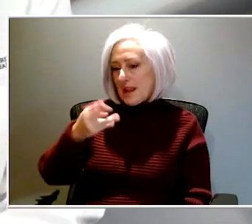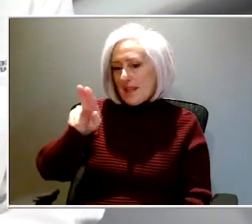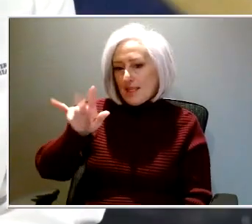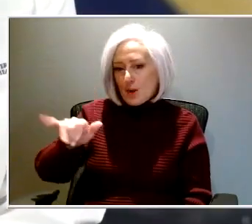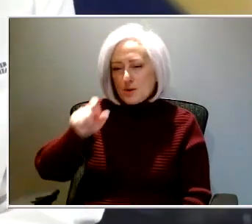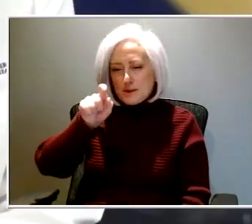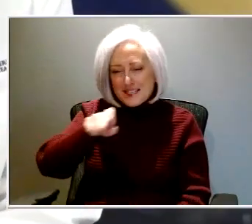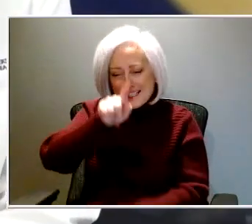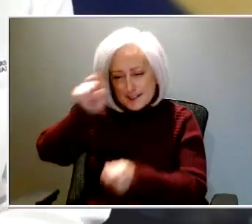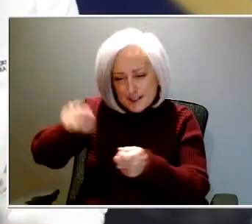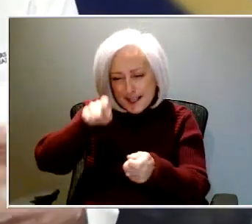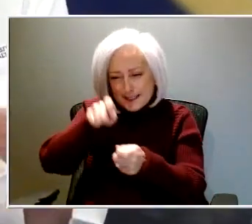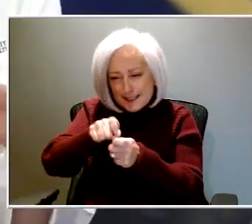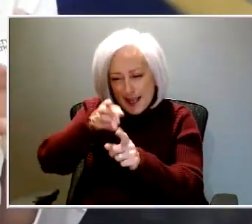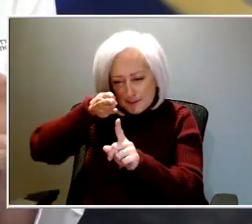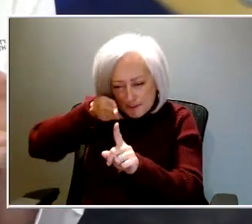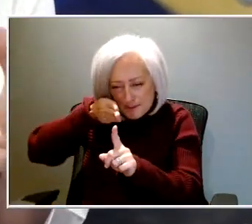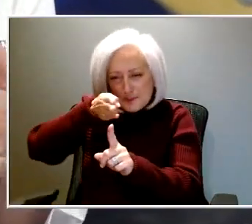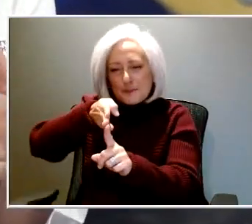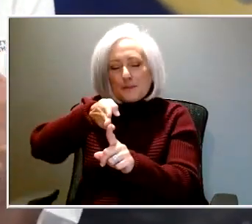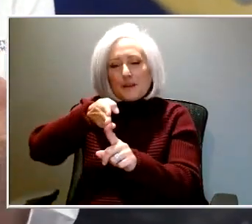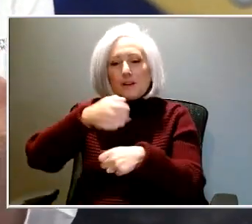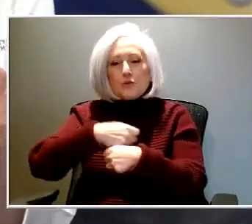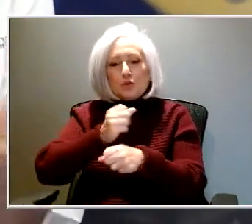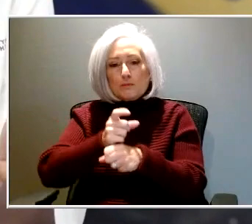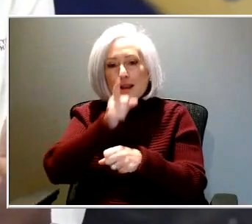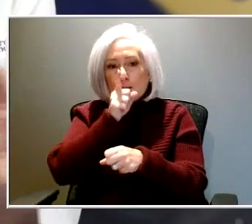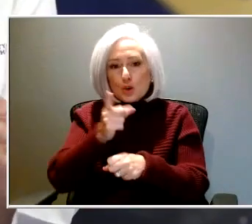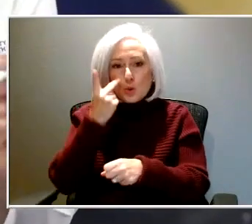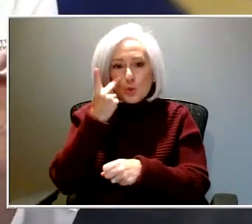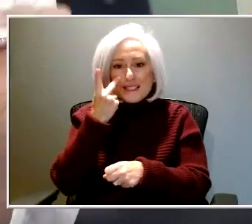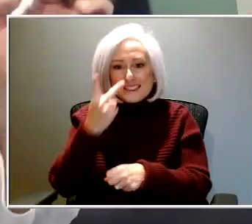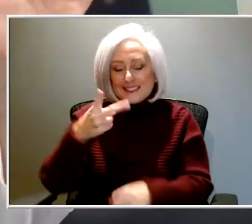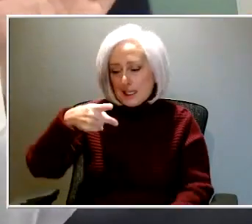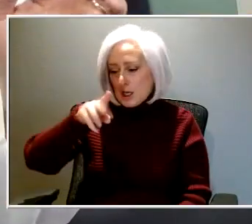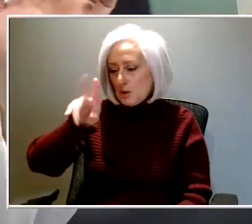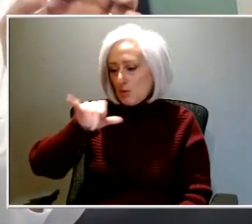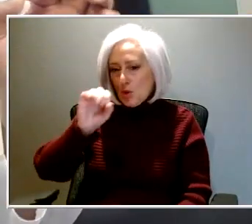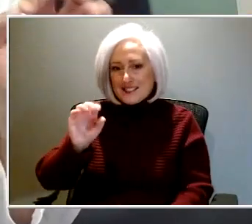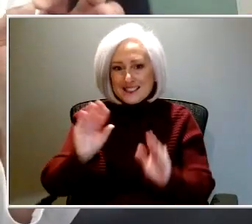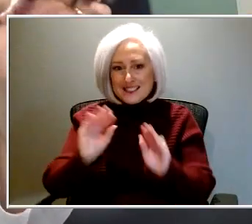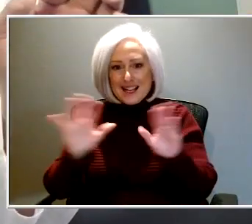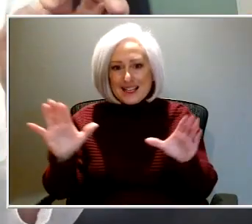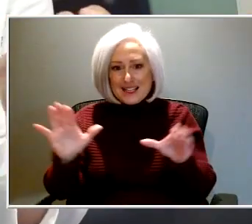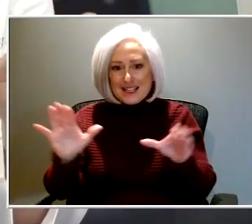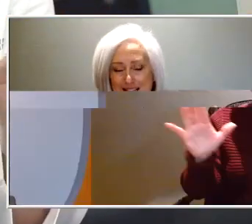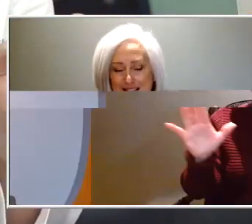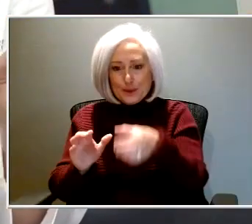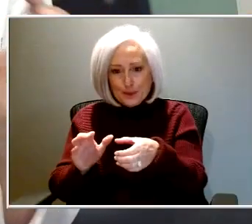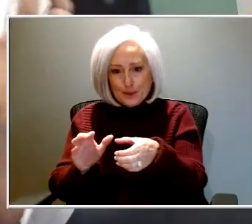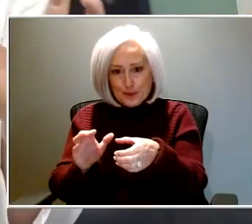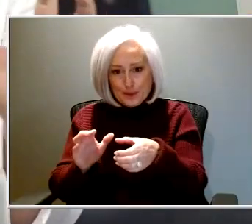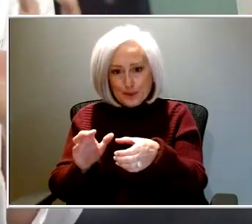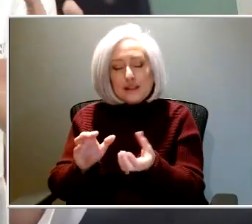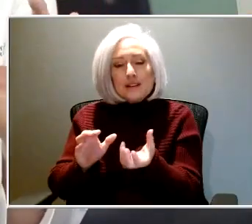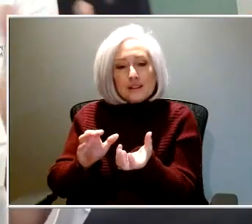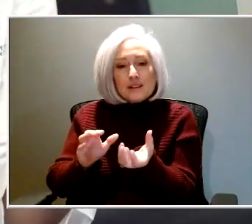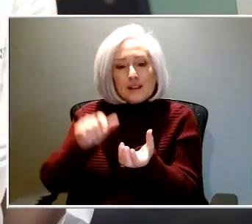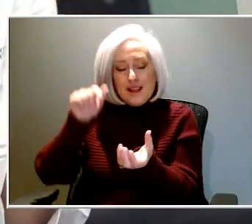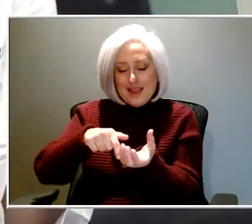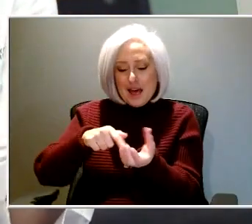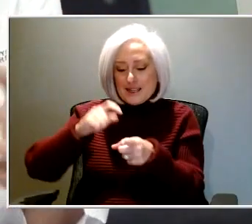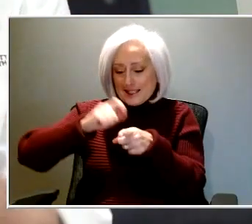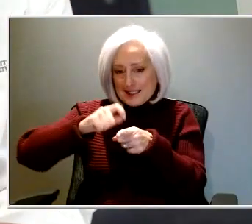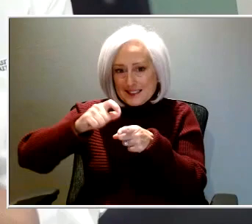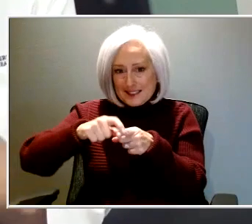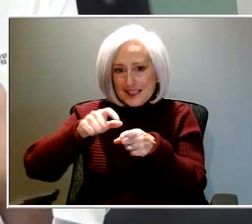precision. We need to make sure that we're seeing the prostate very clearly, and I am putting seeds very precisely in different locations